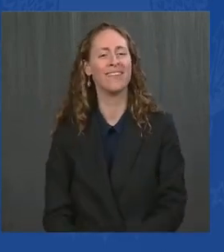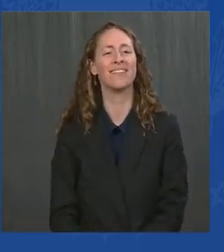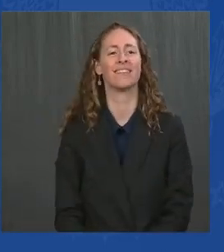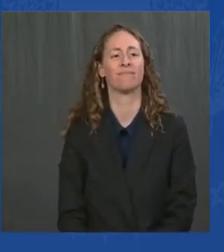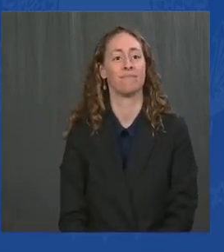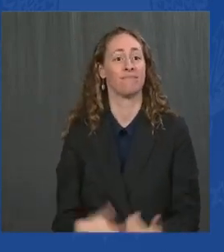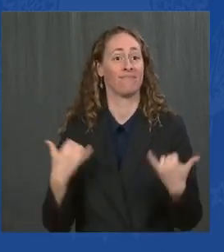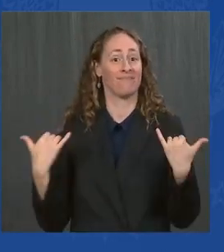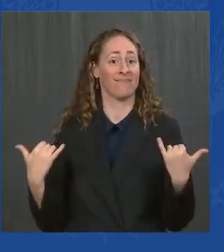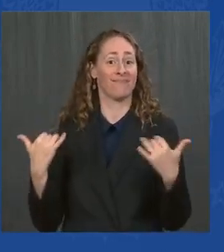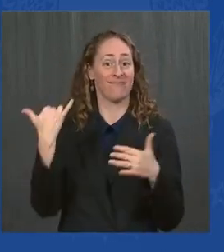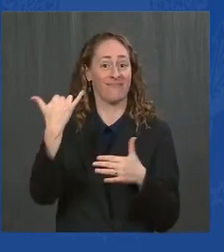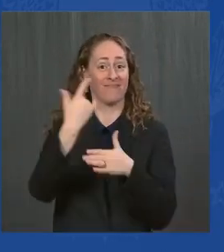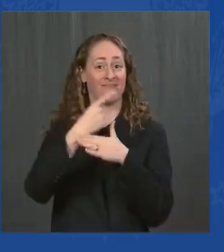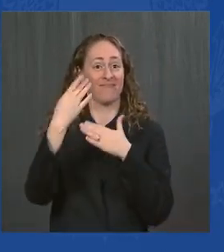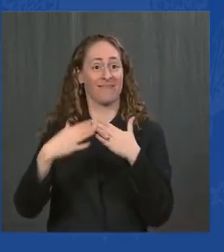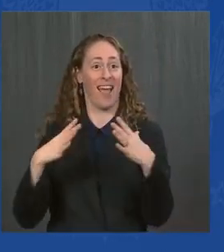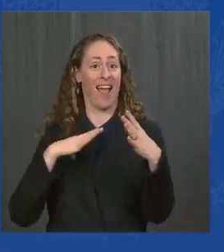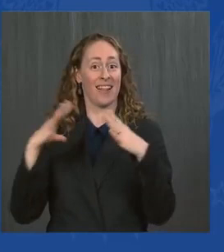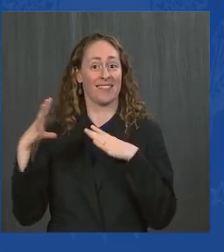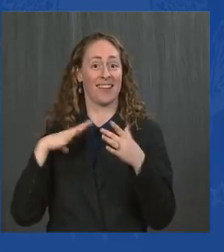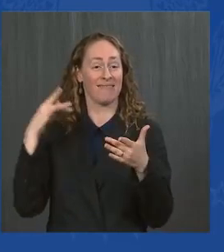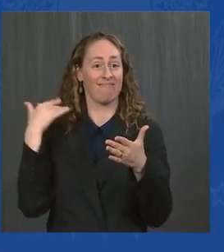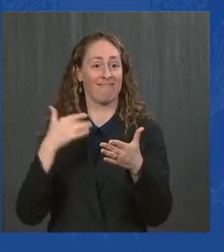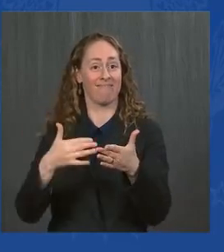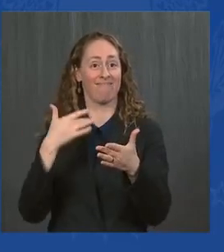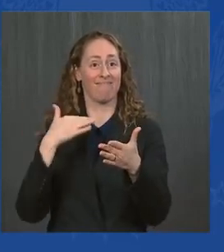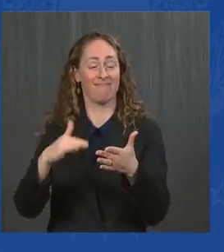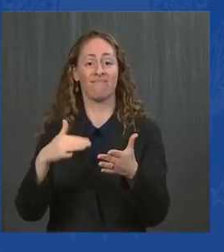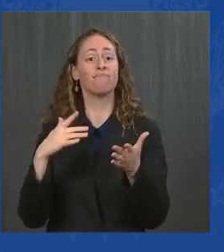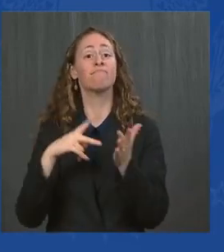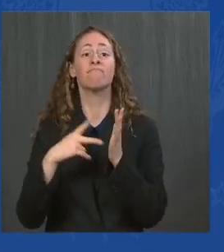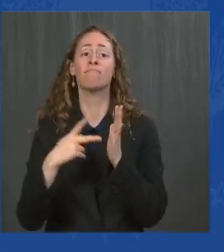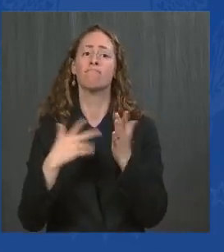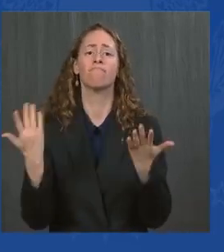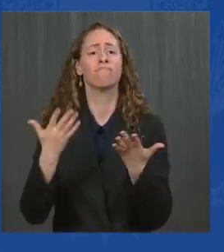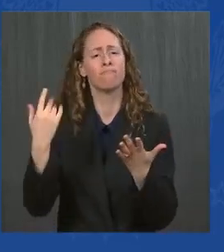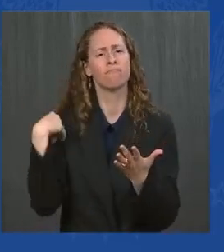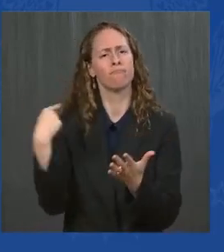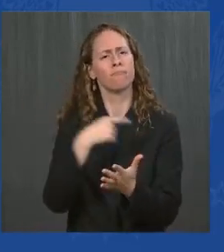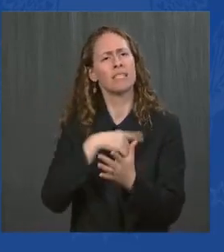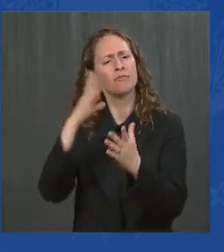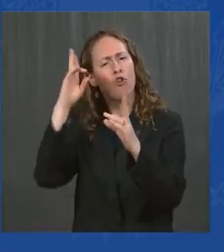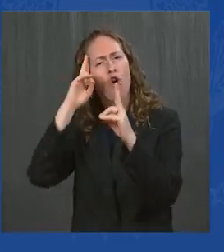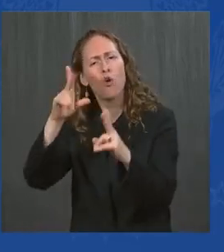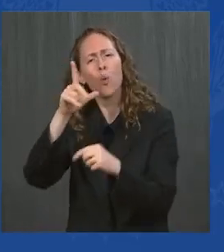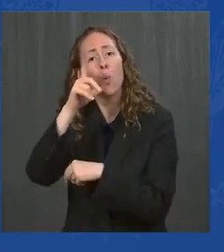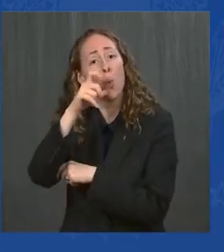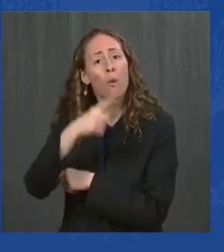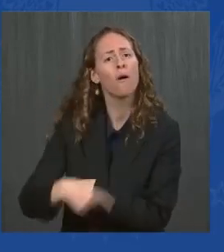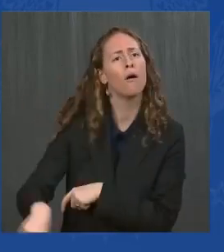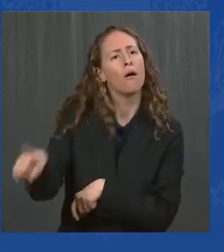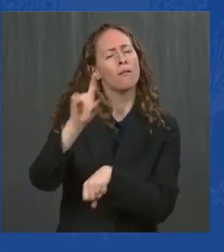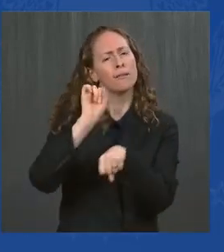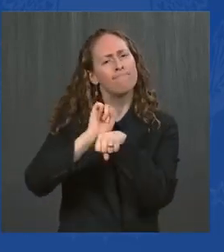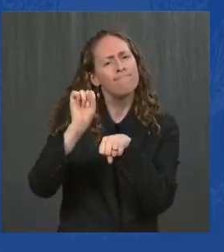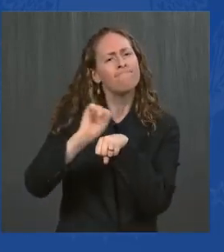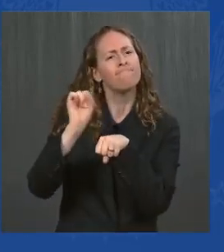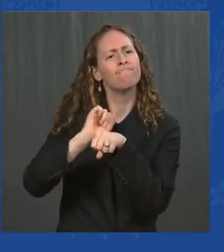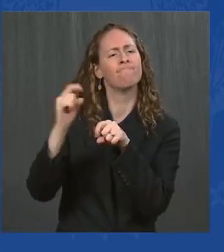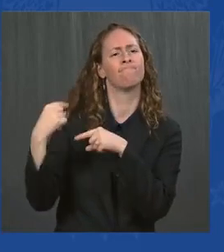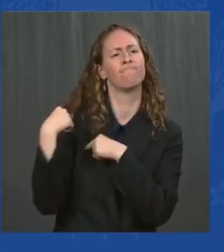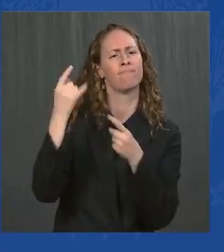Day, is about honoring the dignity of work, honoring the American worker. And that's what our economic strategy is all about as